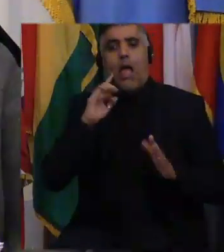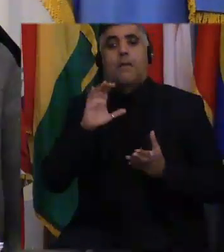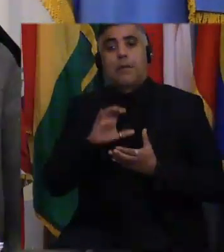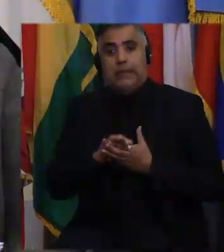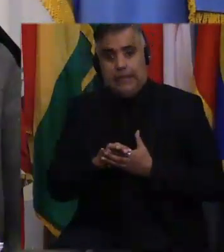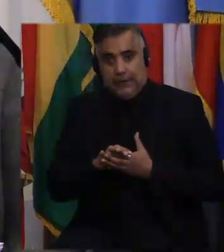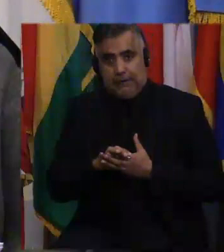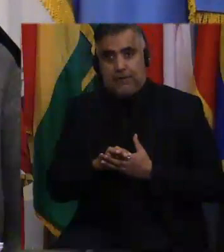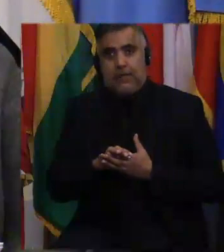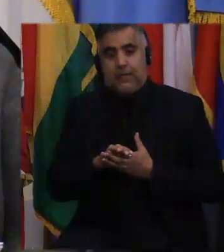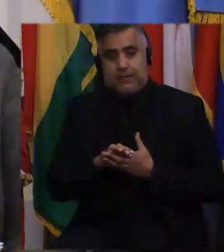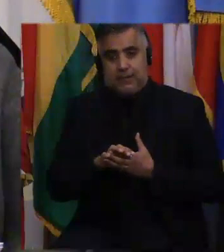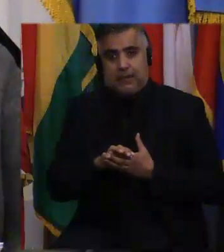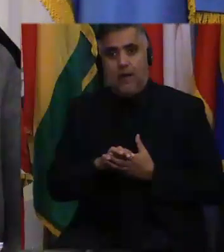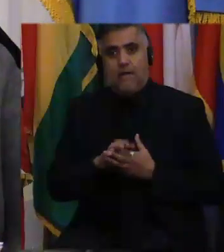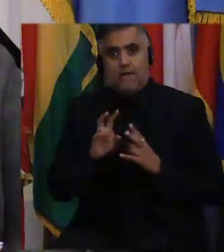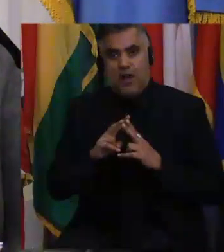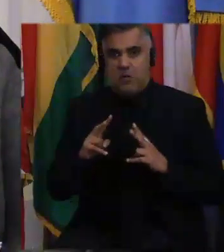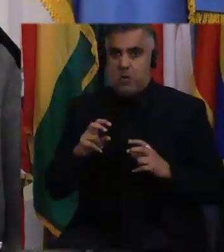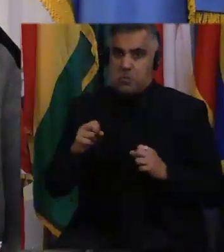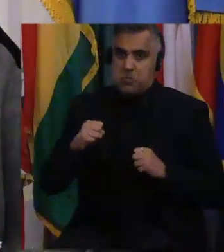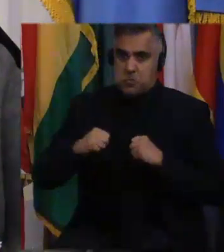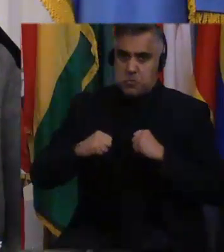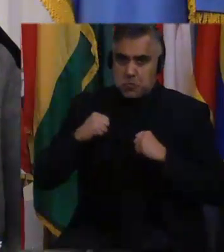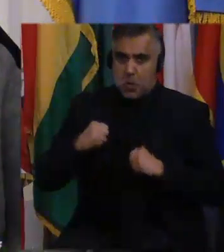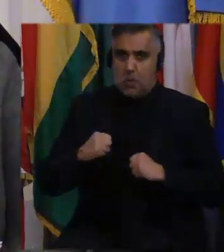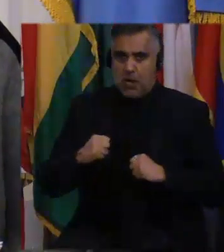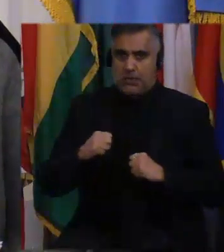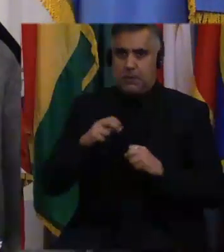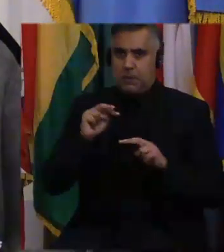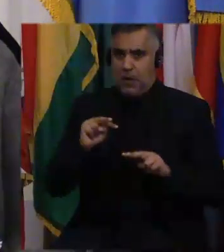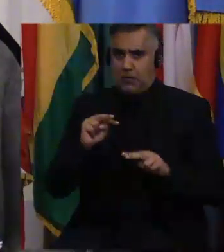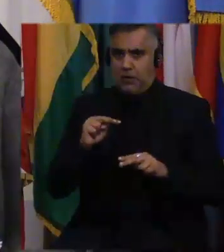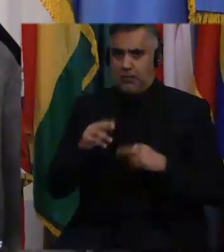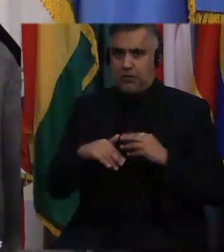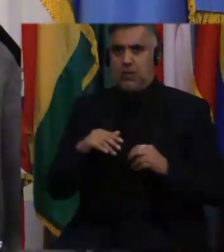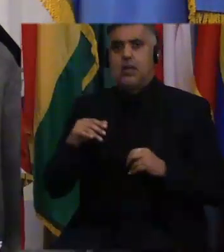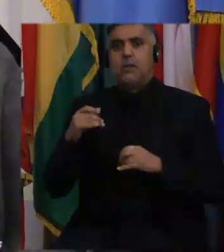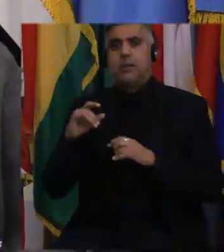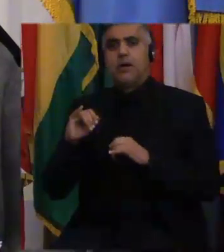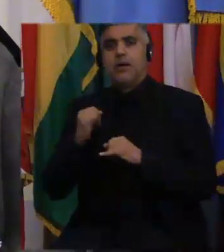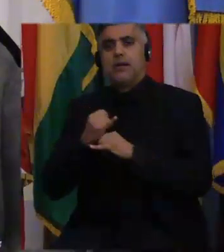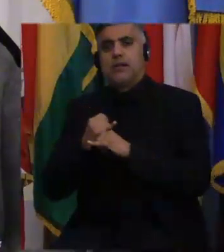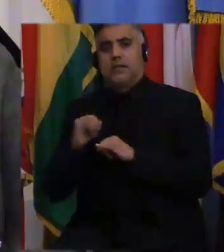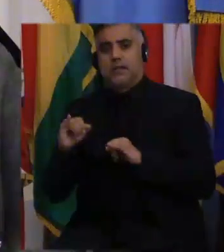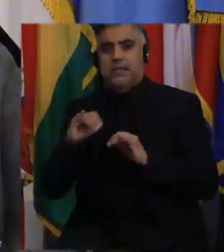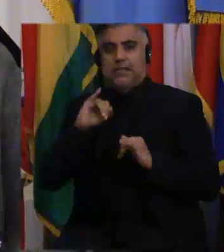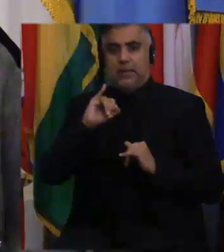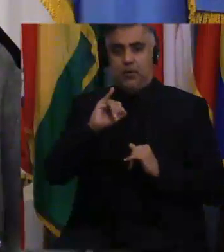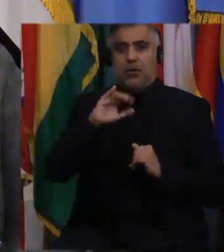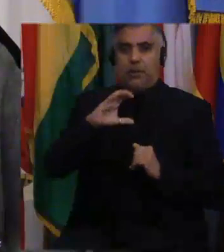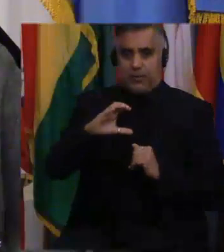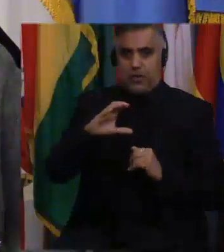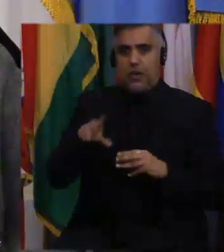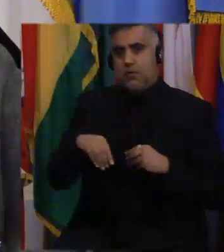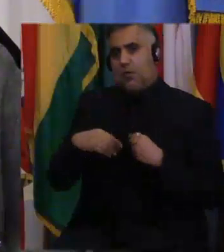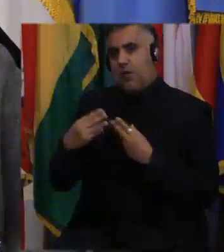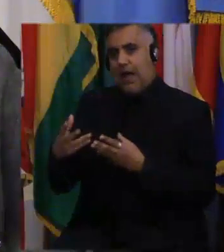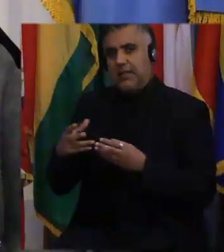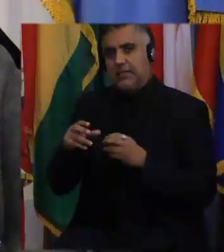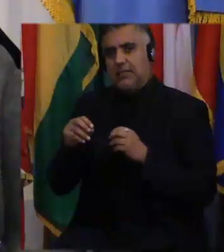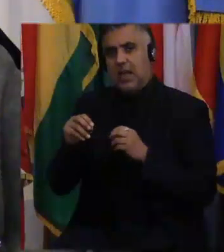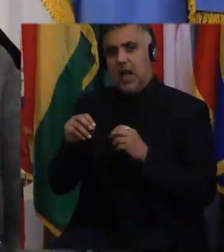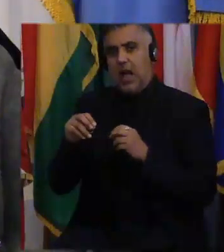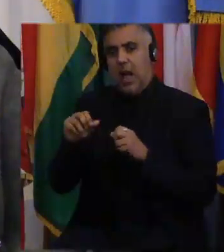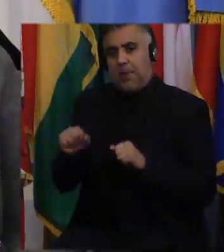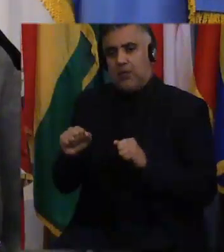it's a very robust monitoring process, Istanbul Convention provides the ability for